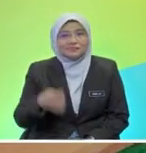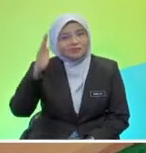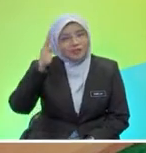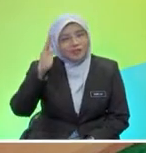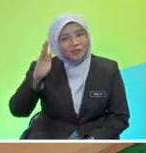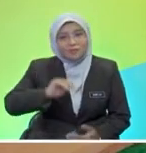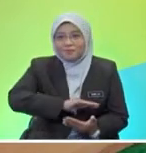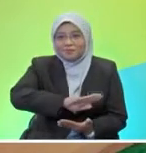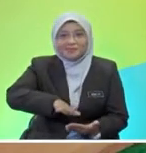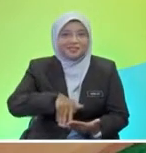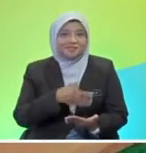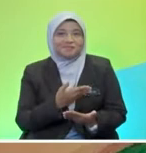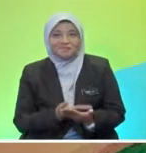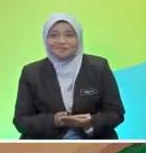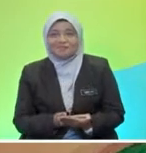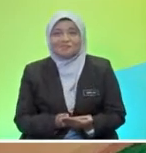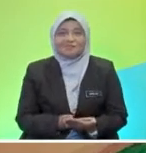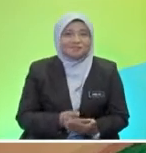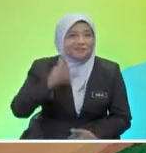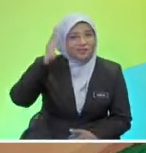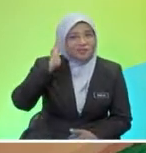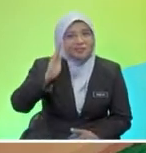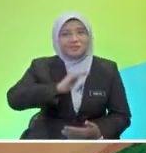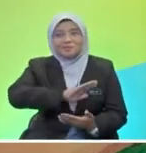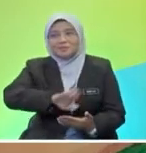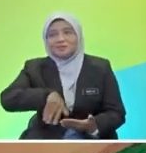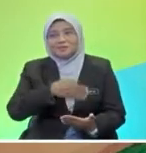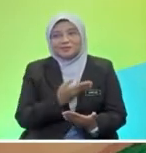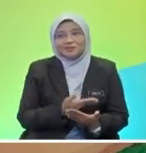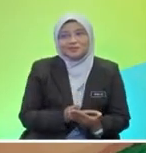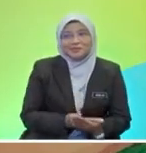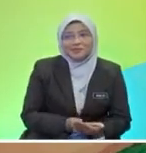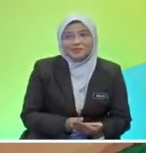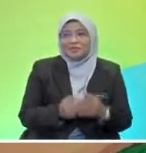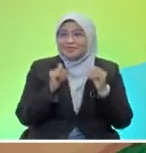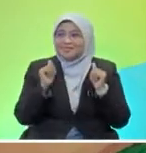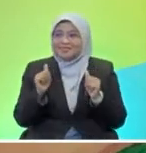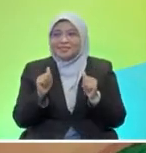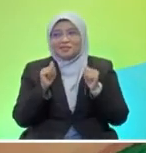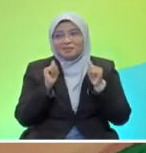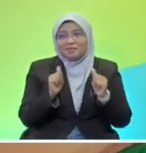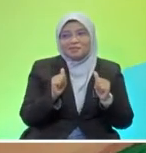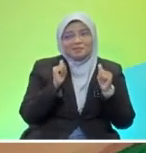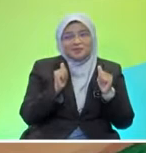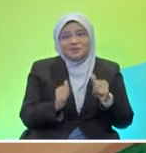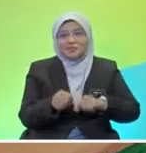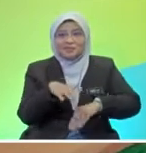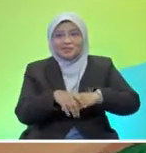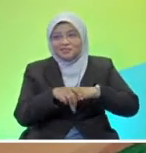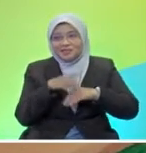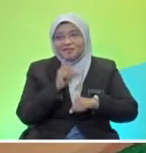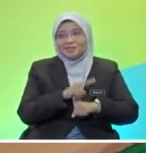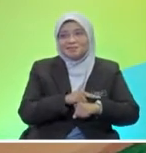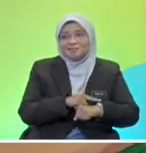Hello everyone, hello everyone, yippee, it's